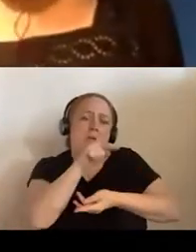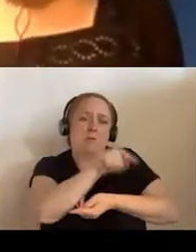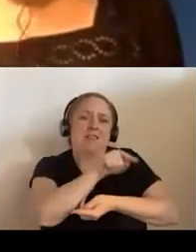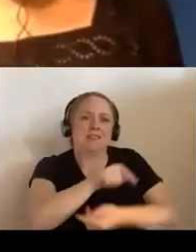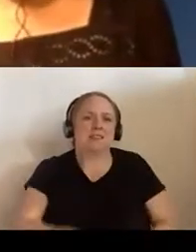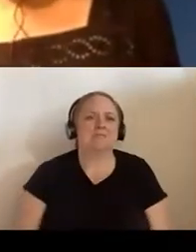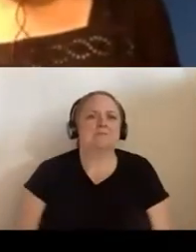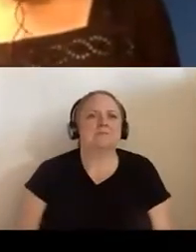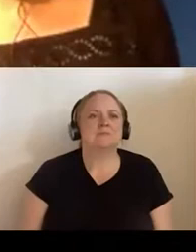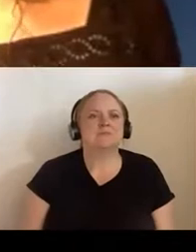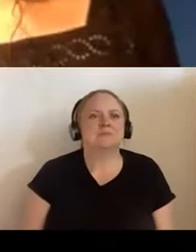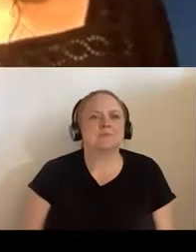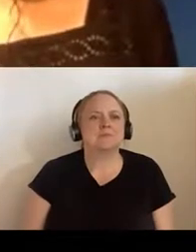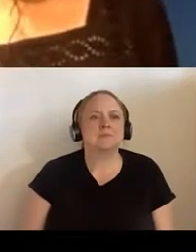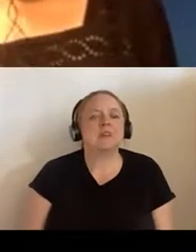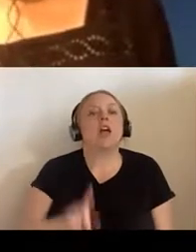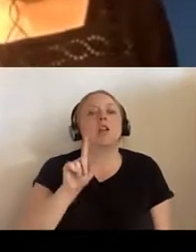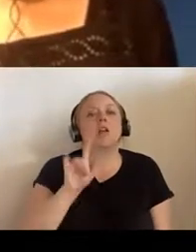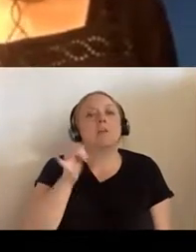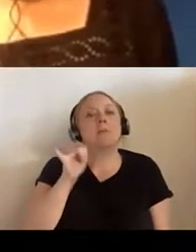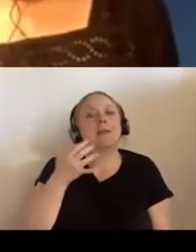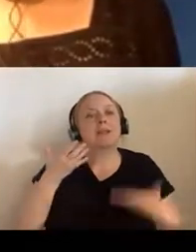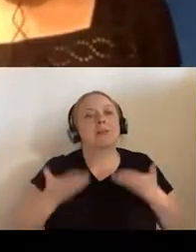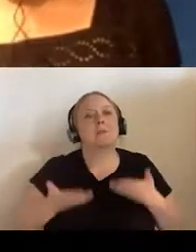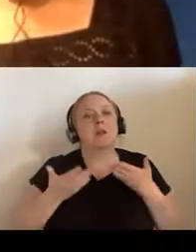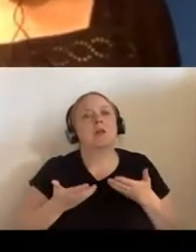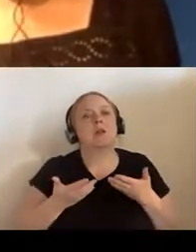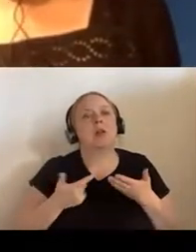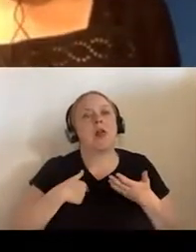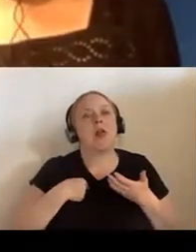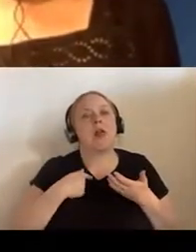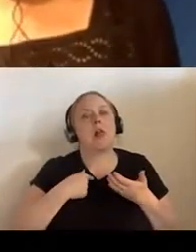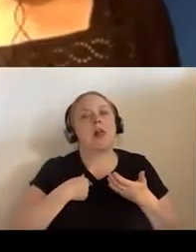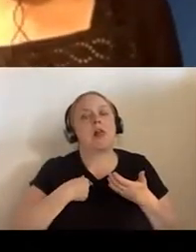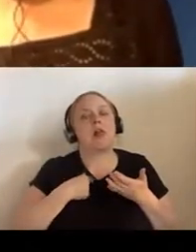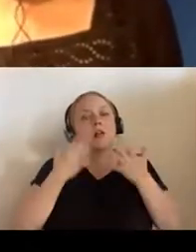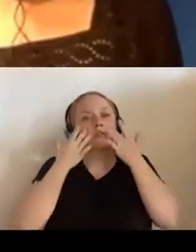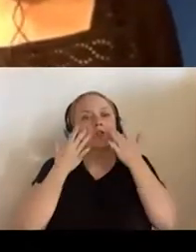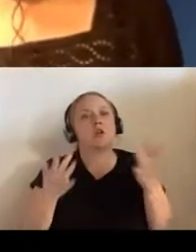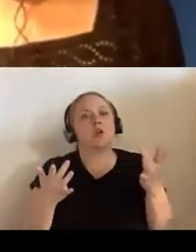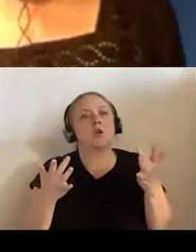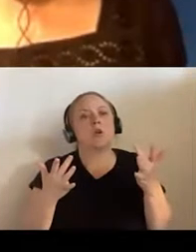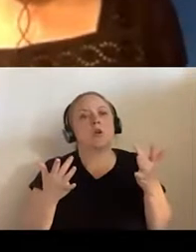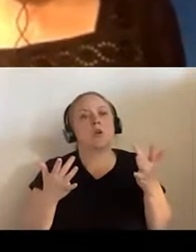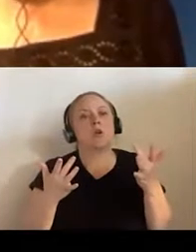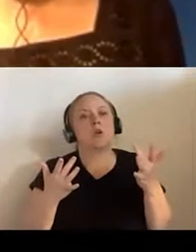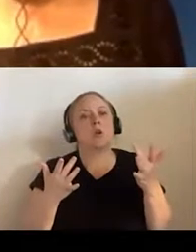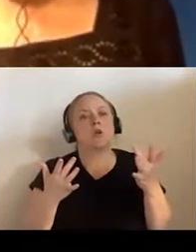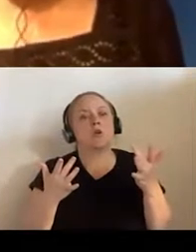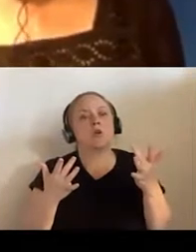So maybe at this point, I'll show an image and a little bit